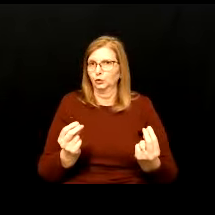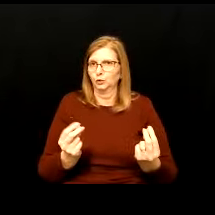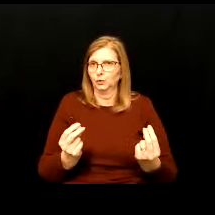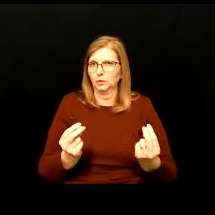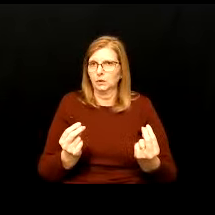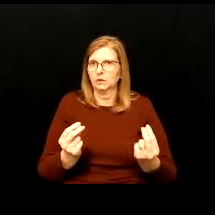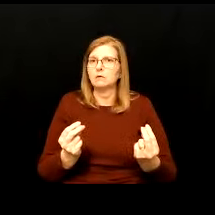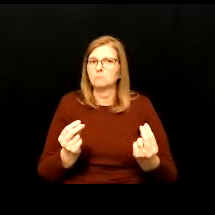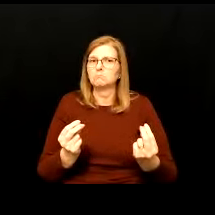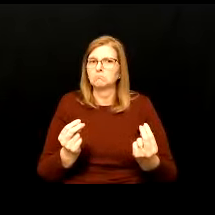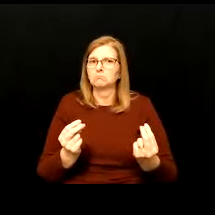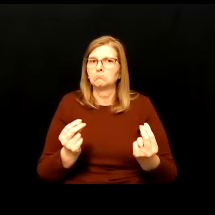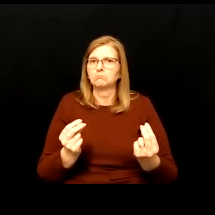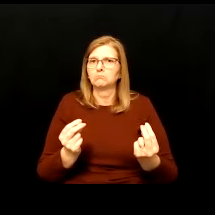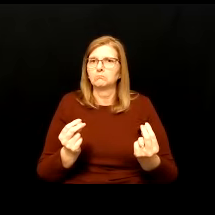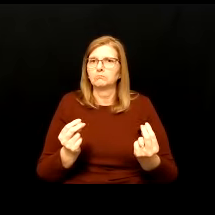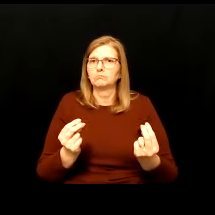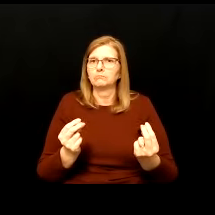to